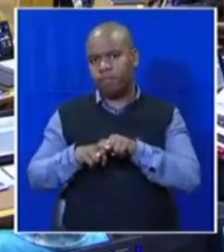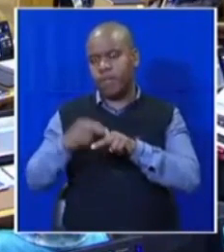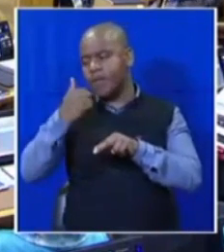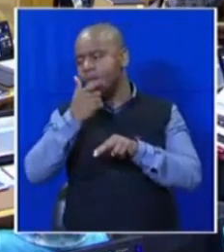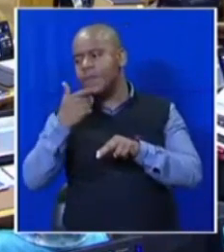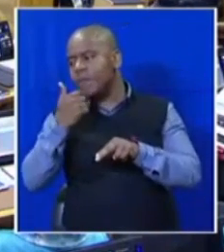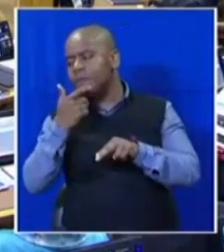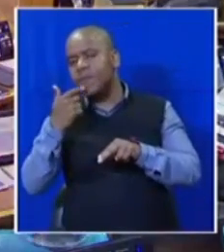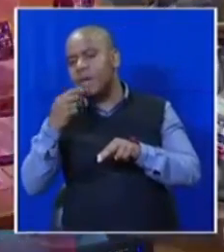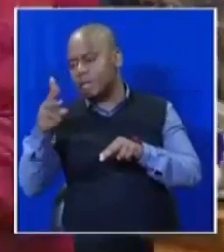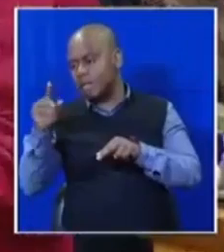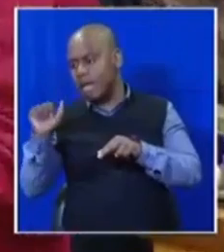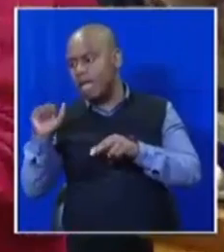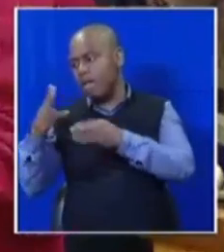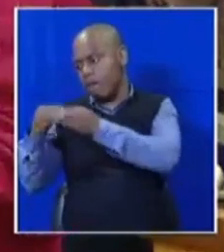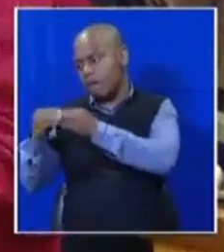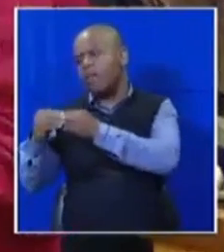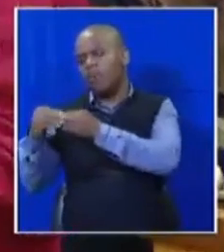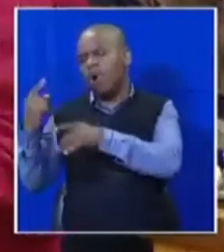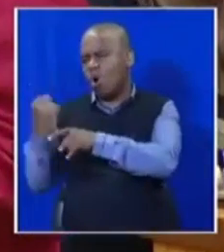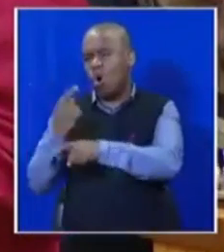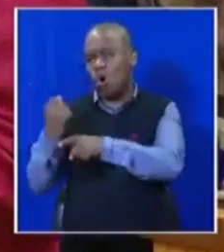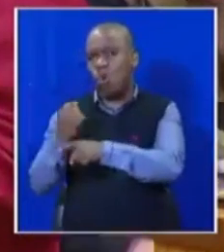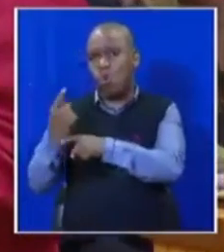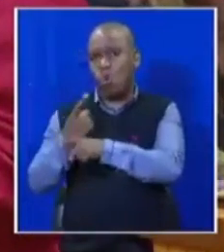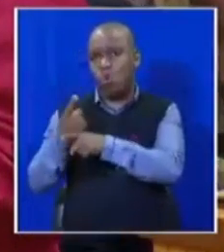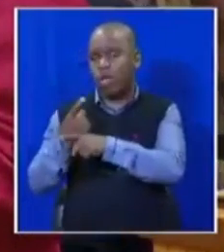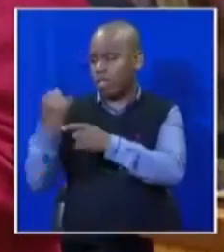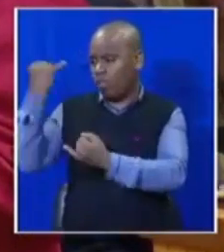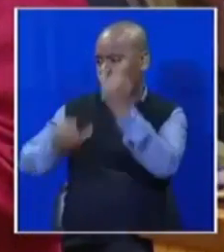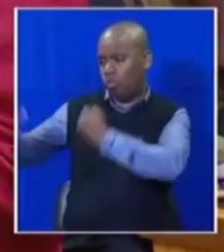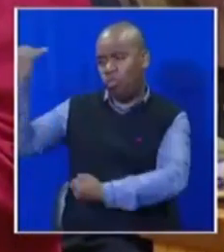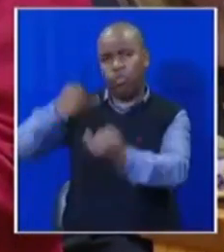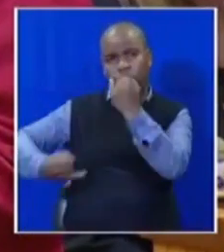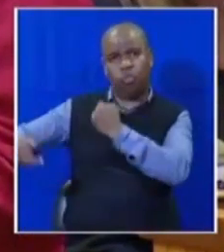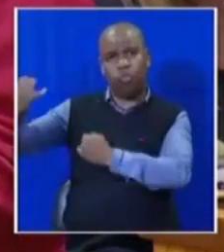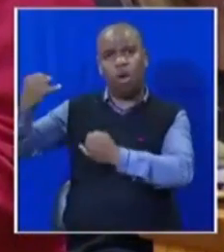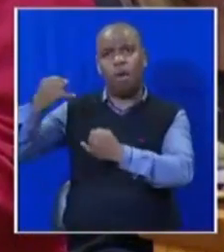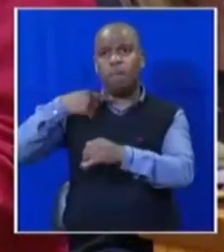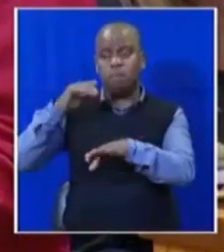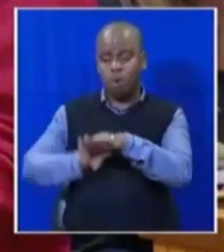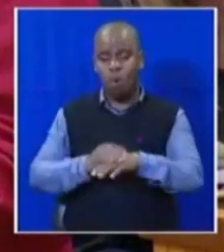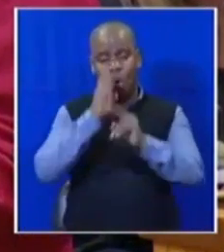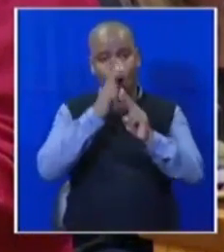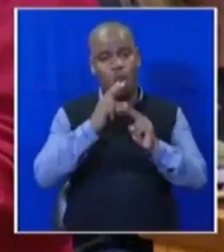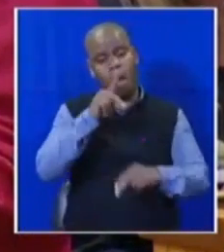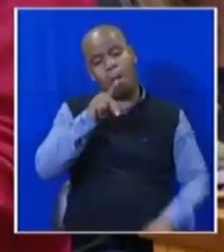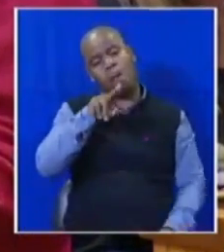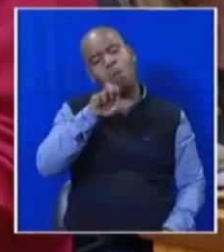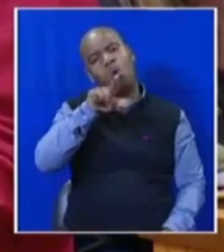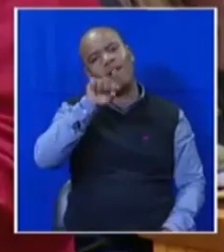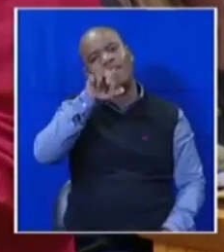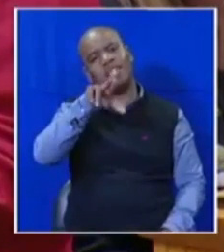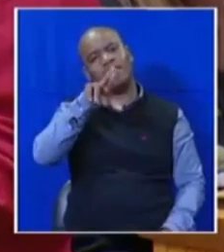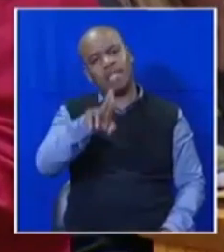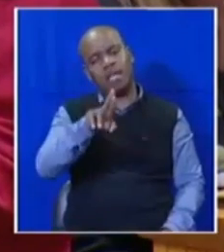of insult that is always said about Honorable Paulson. And we have never reported any of those